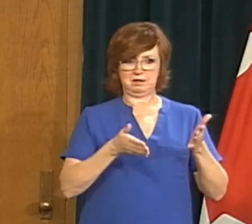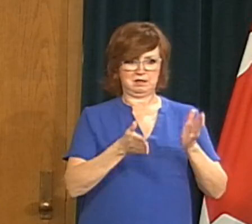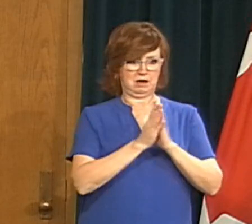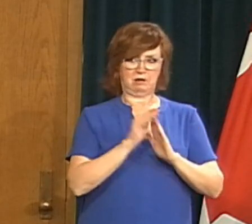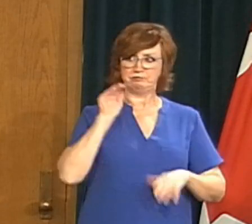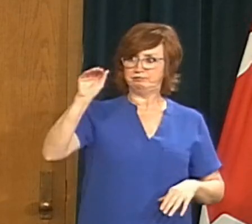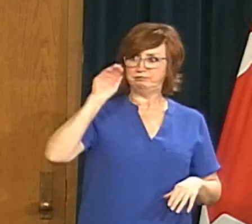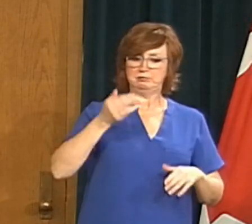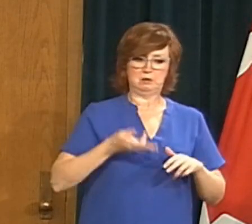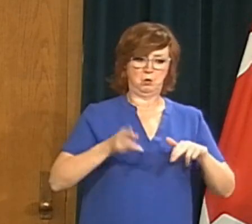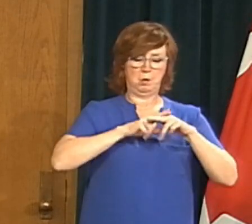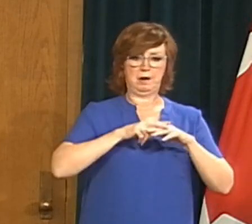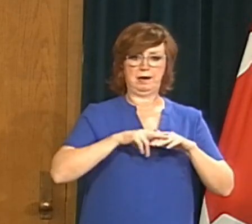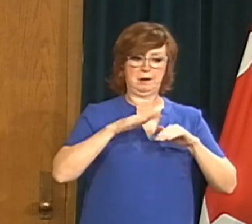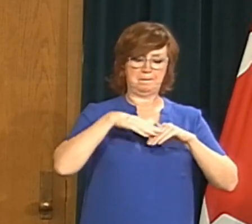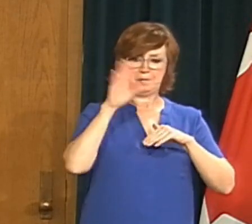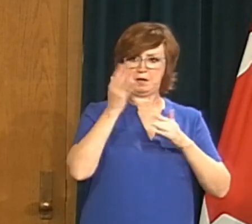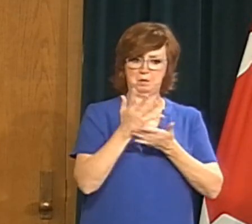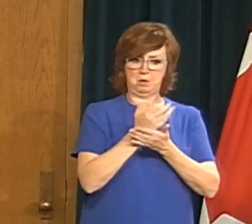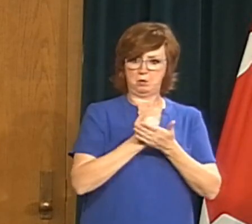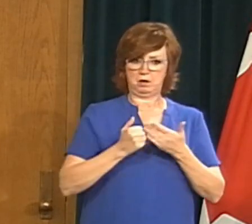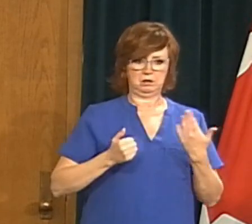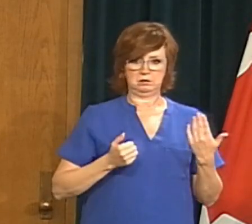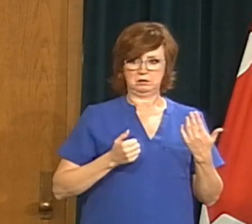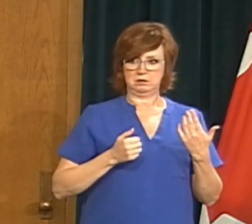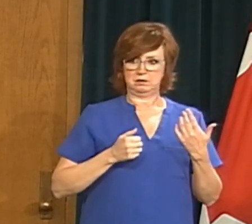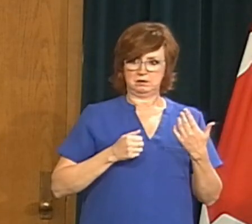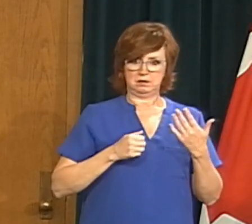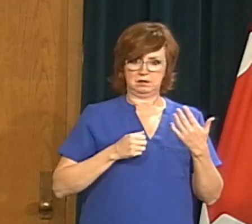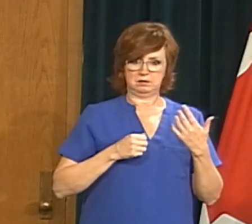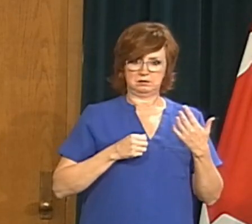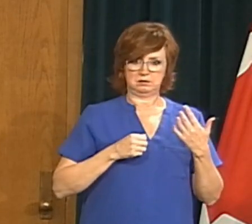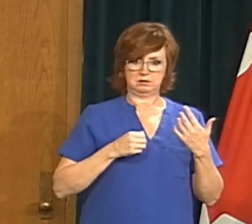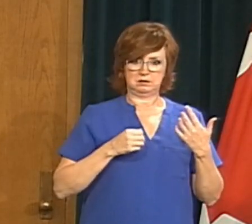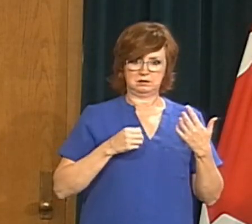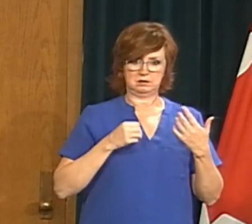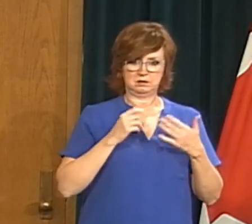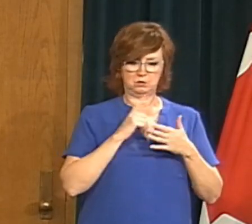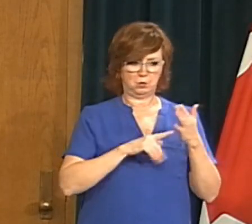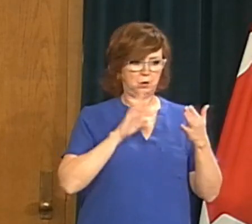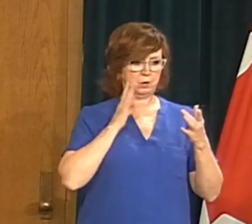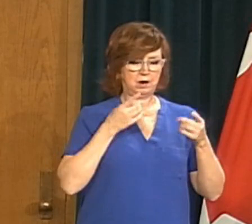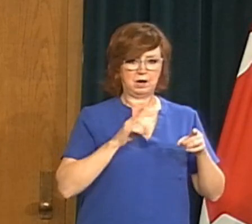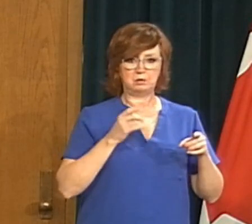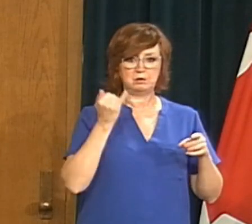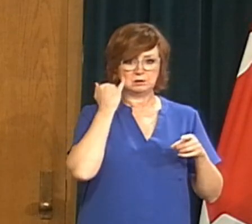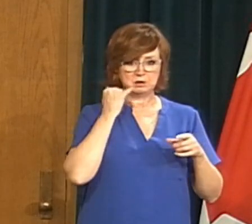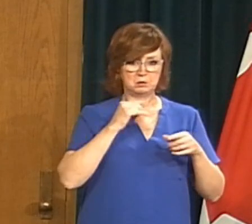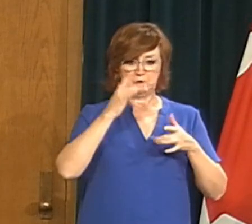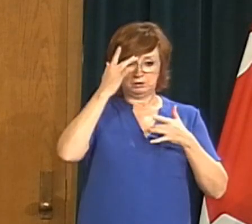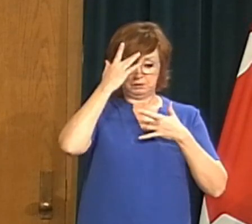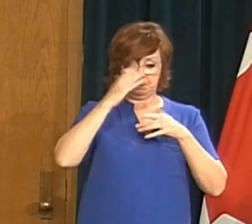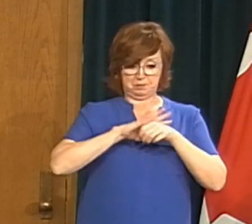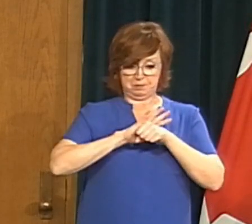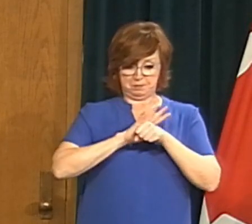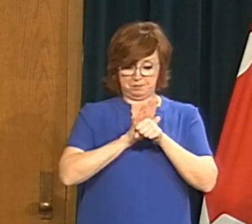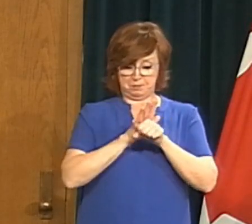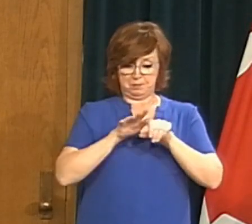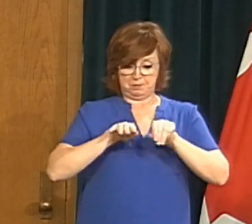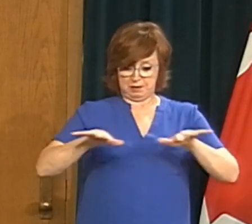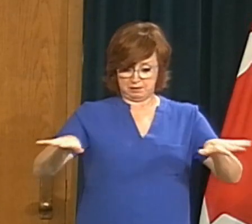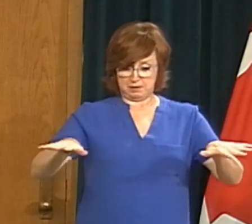this. What message do you think it's going to send to these low-income workers once this added wage support gets clawed